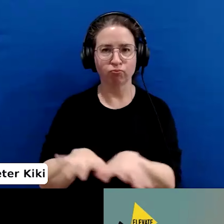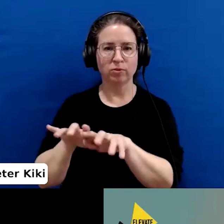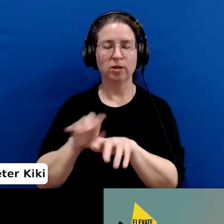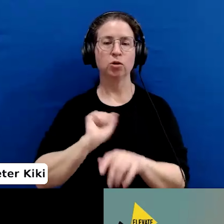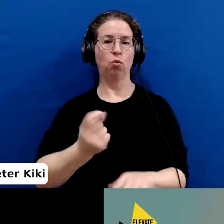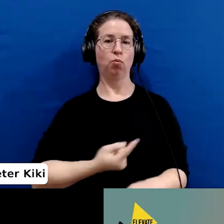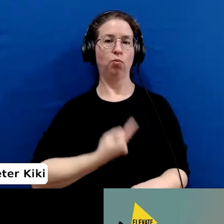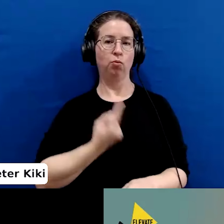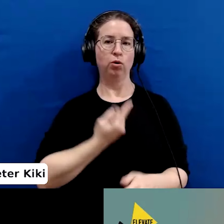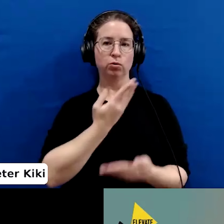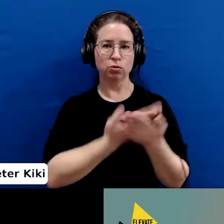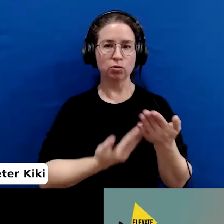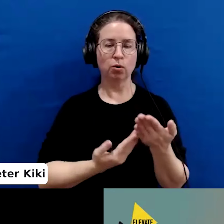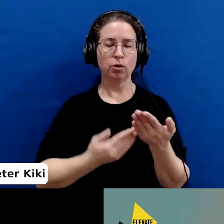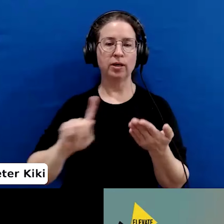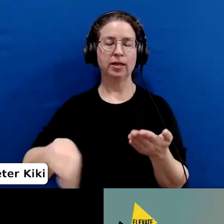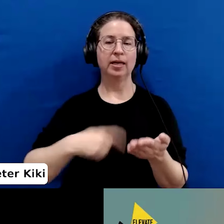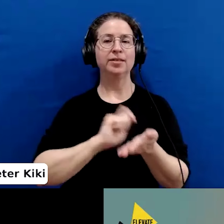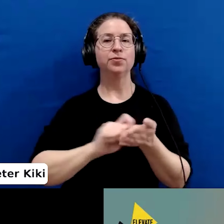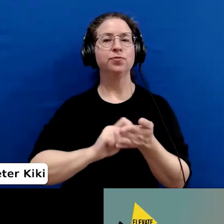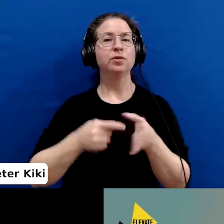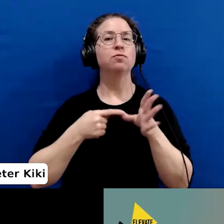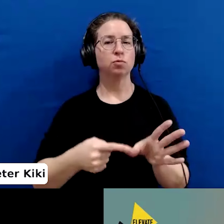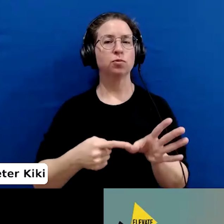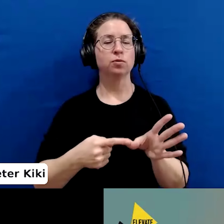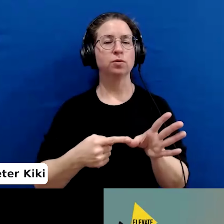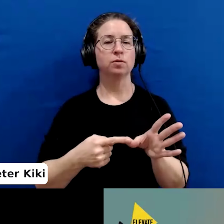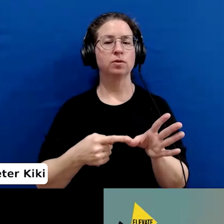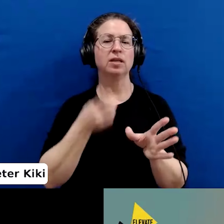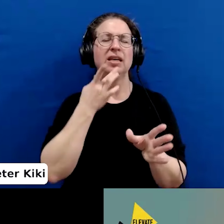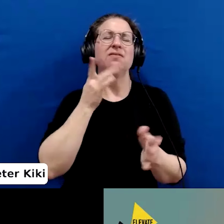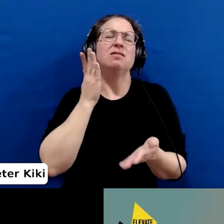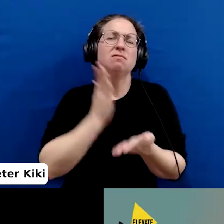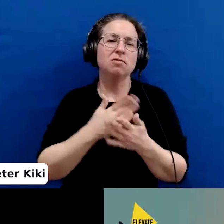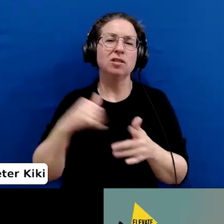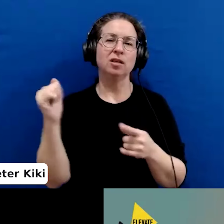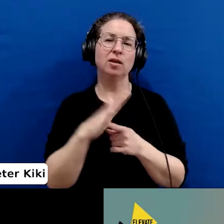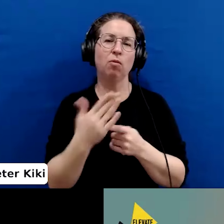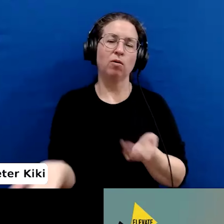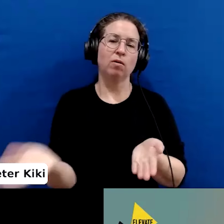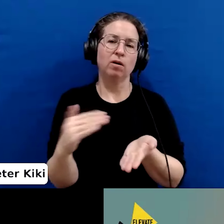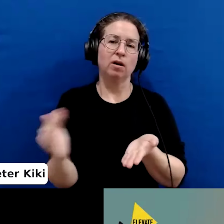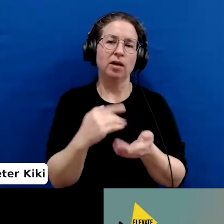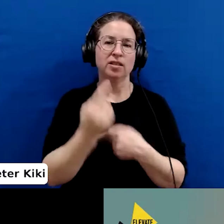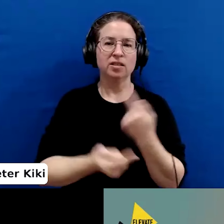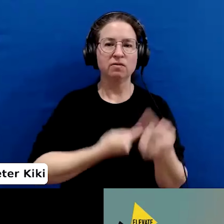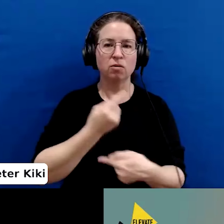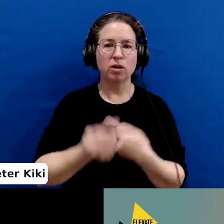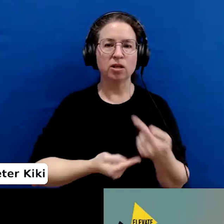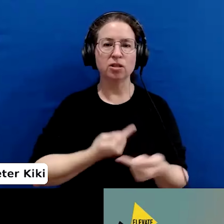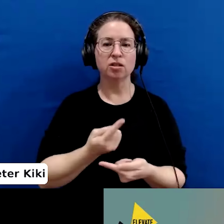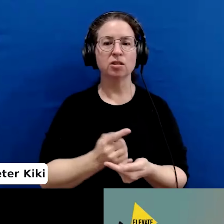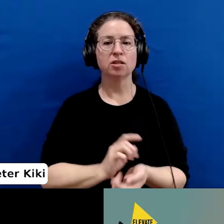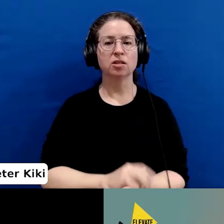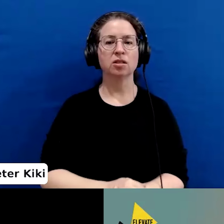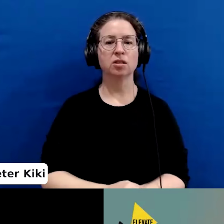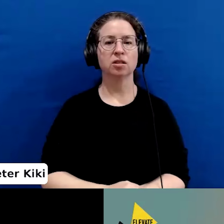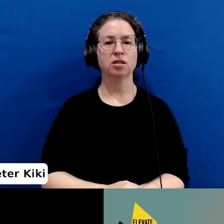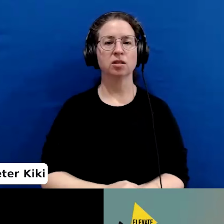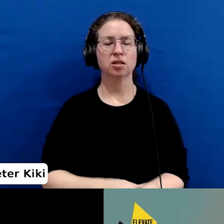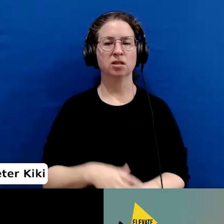written responses. If there is really a bit of information you want us to know because it's required to